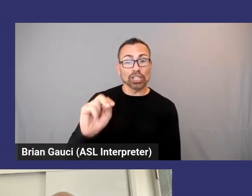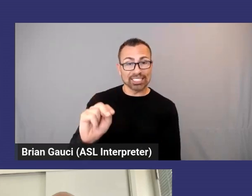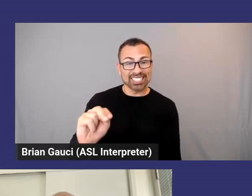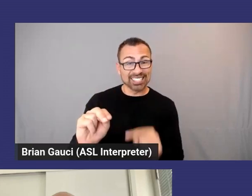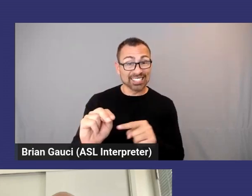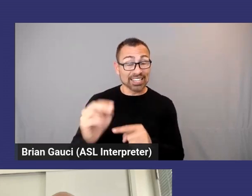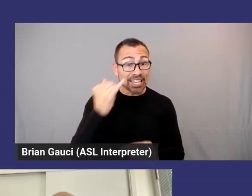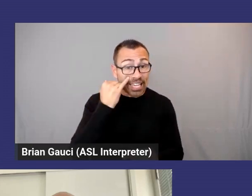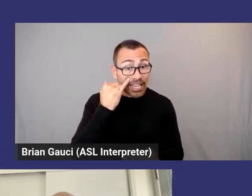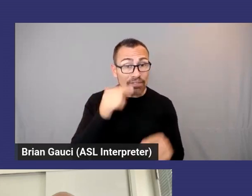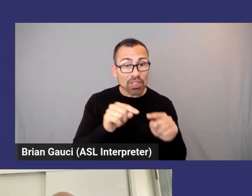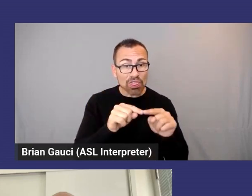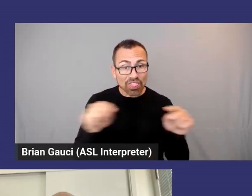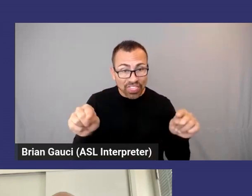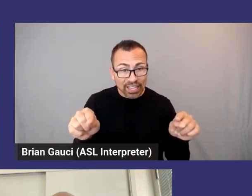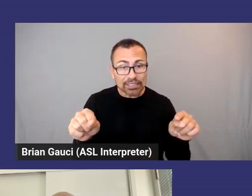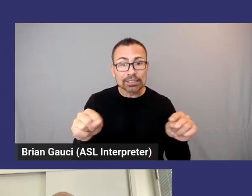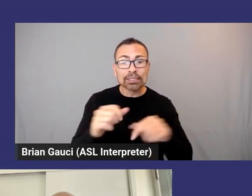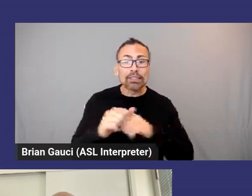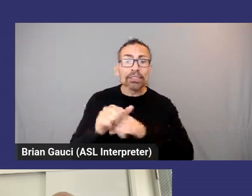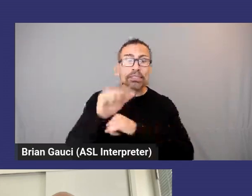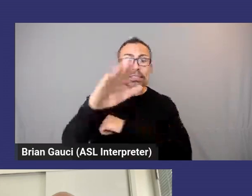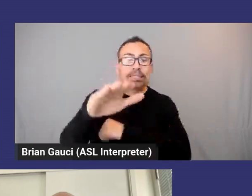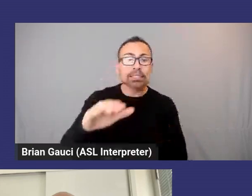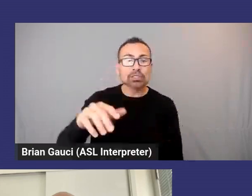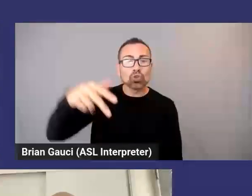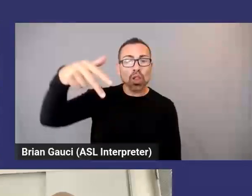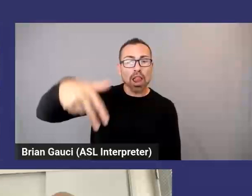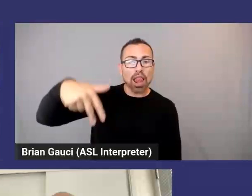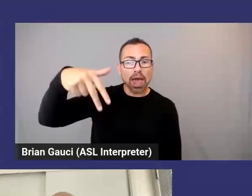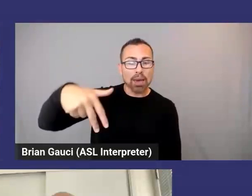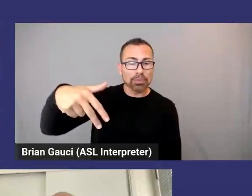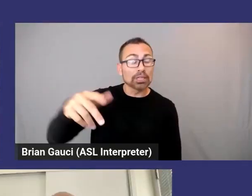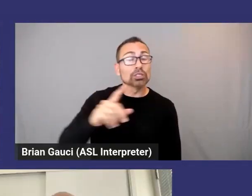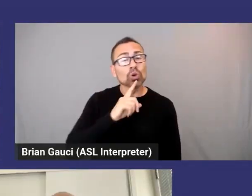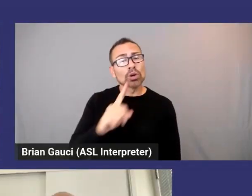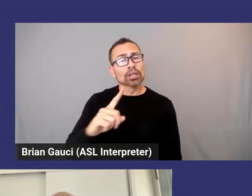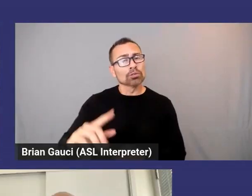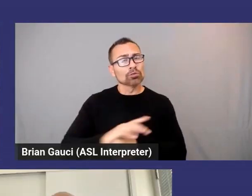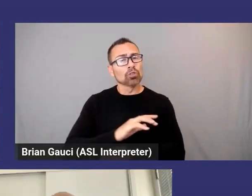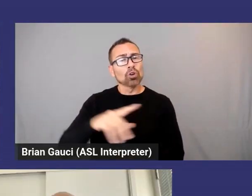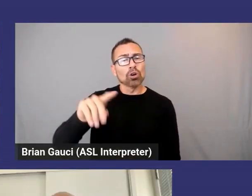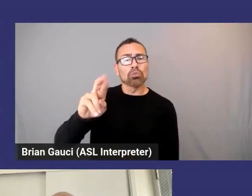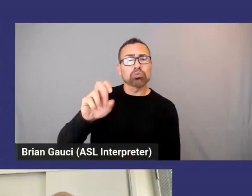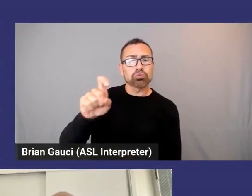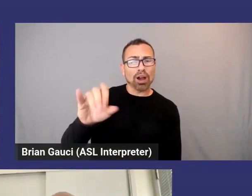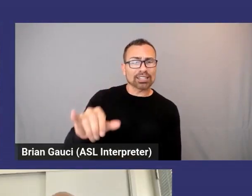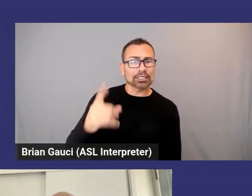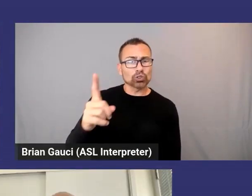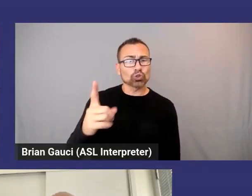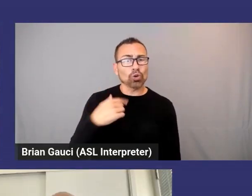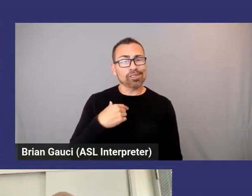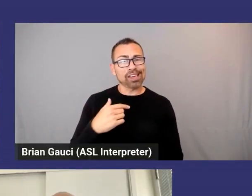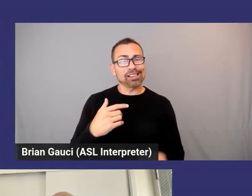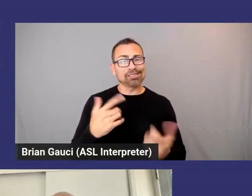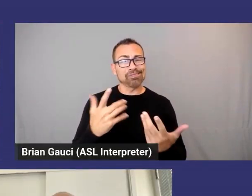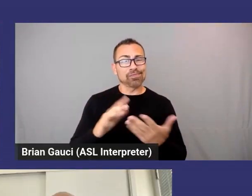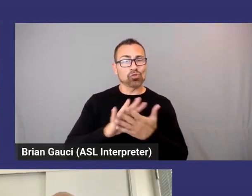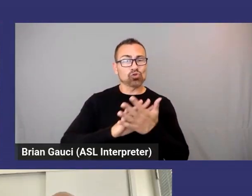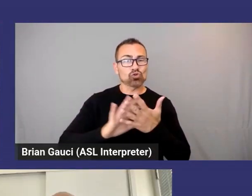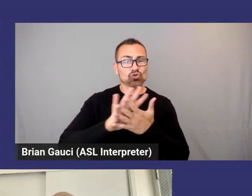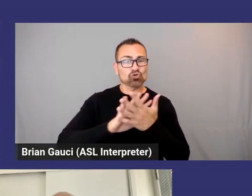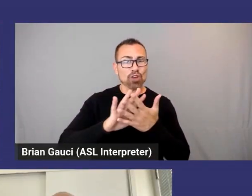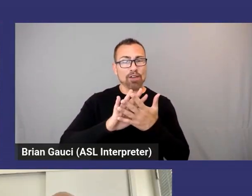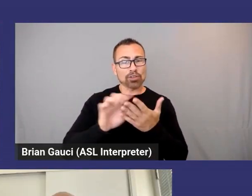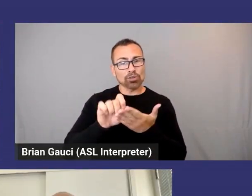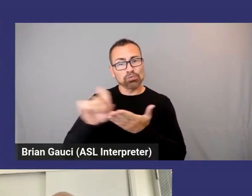full-blown proxy. It gives you kind of these controls that you can shift traffic around how you see fit, which is another really kind of